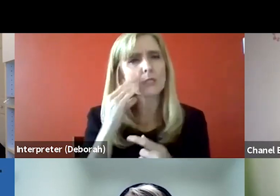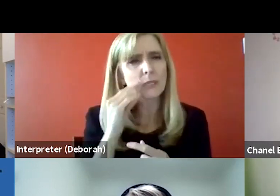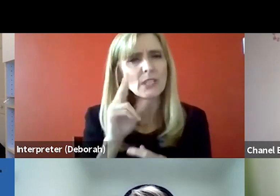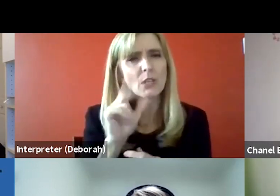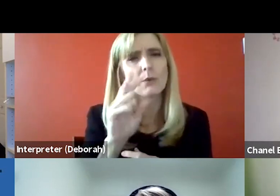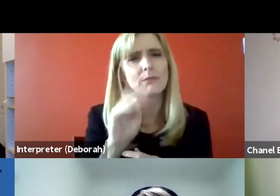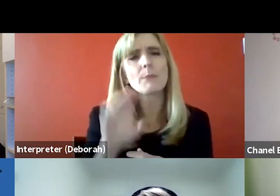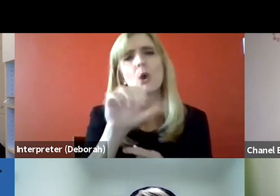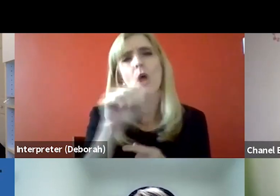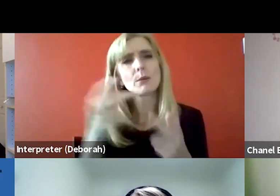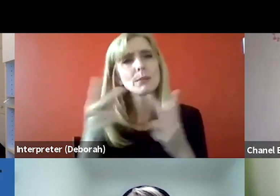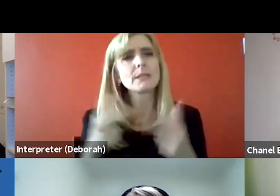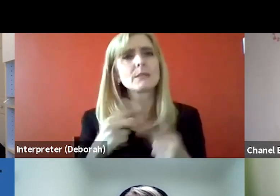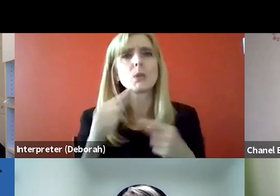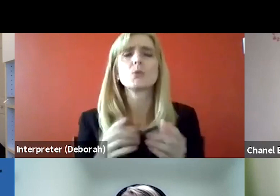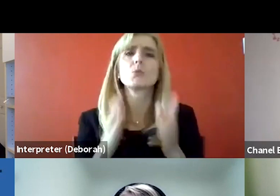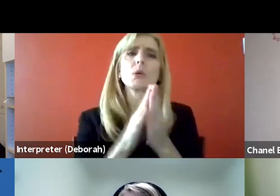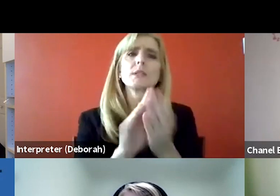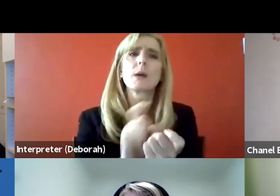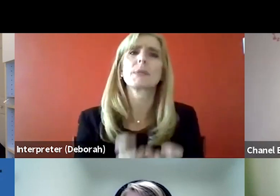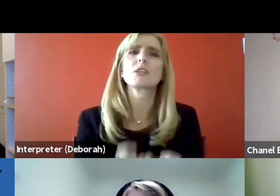requesting accommodations.